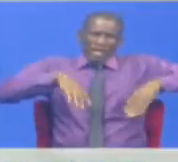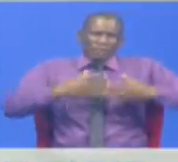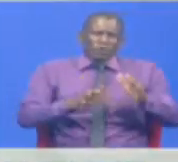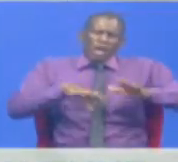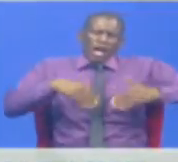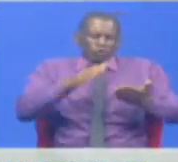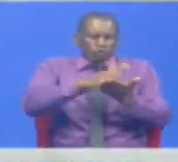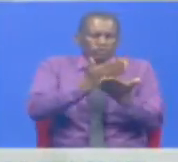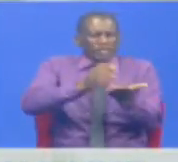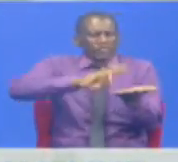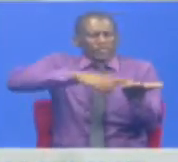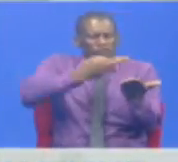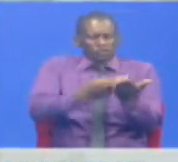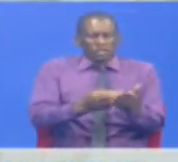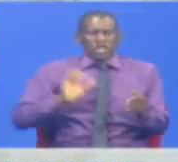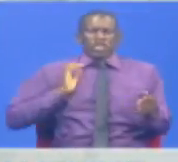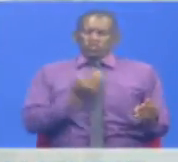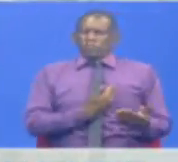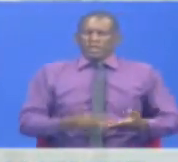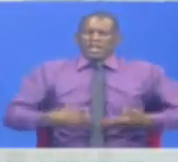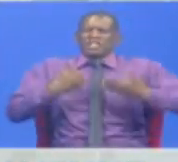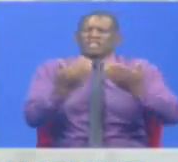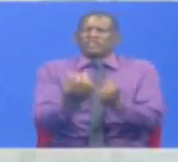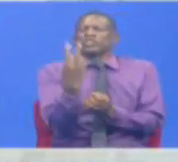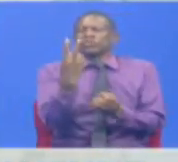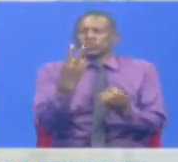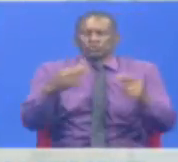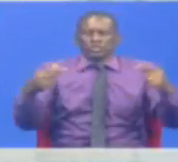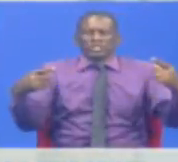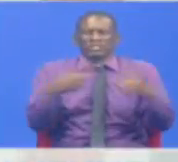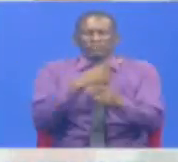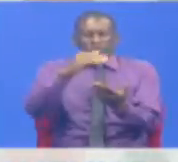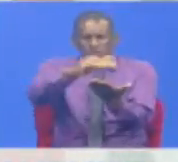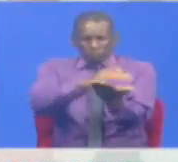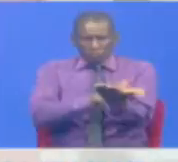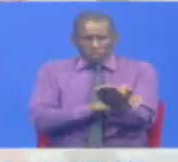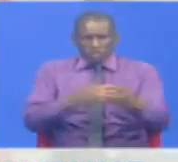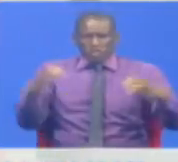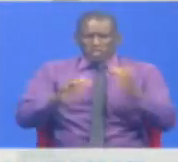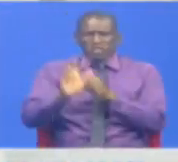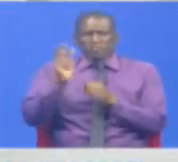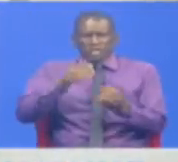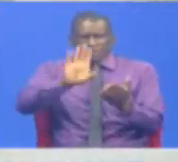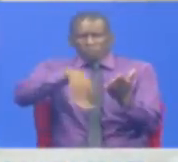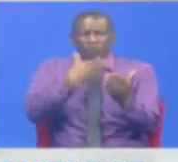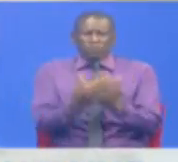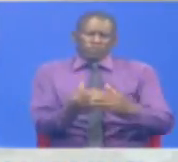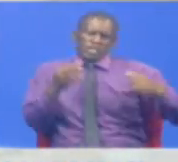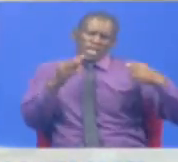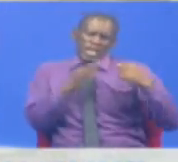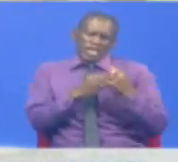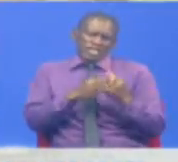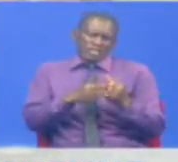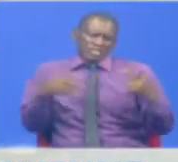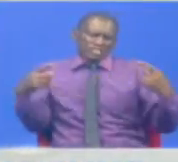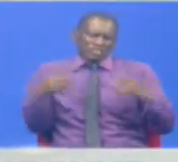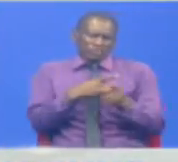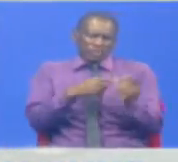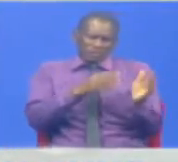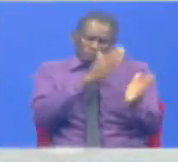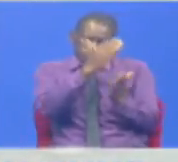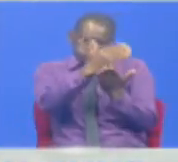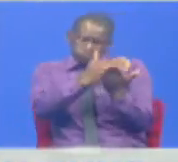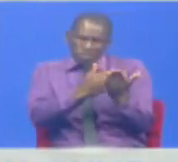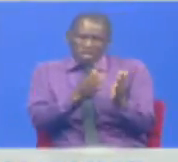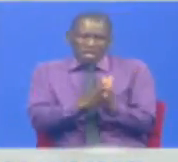The committee had presented two contradicting reports. Team Kenya proposes an 8-parameter formula and places the biggest weight